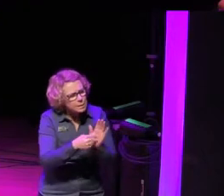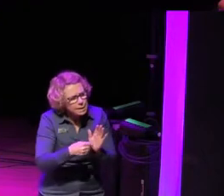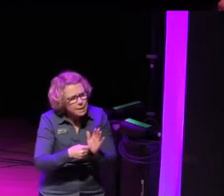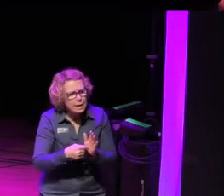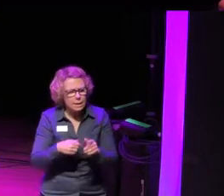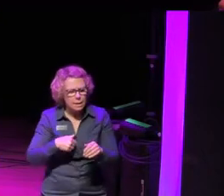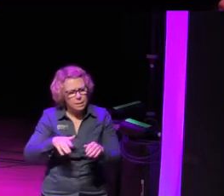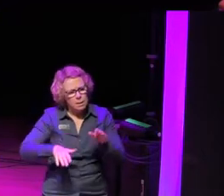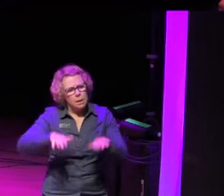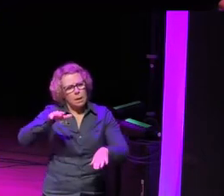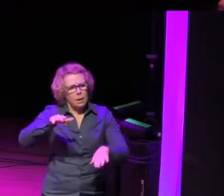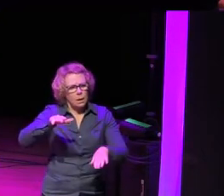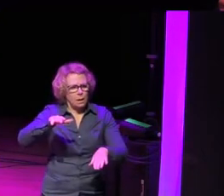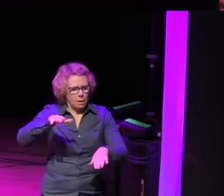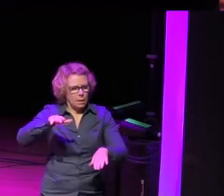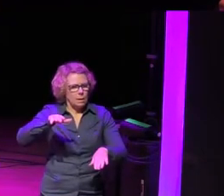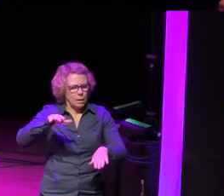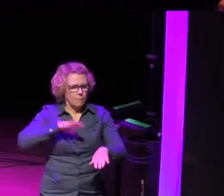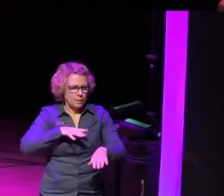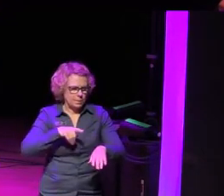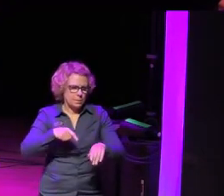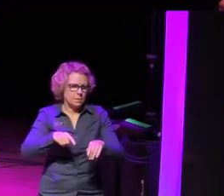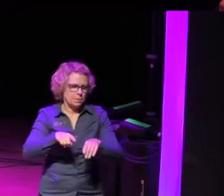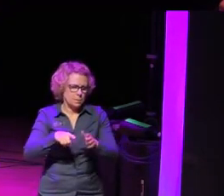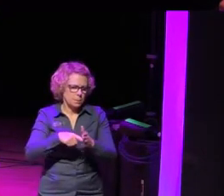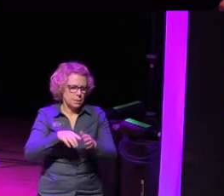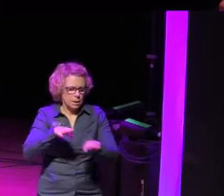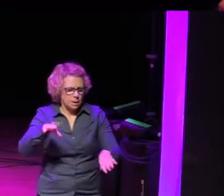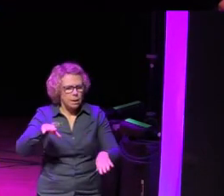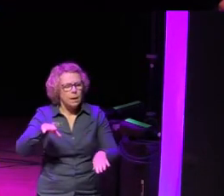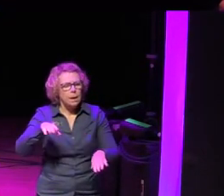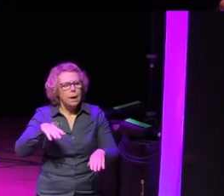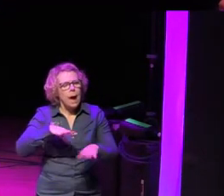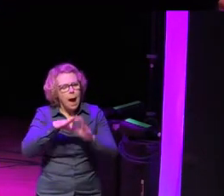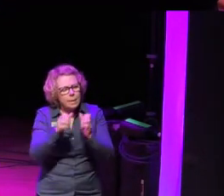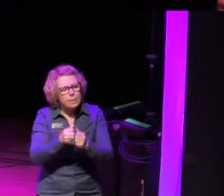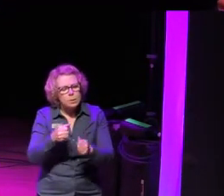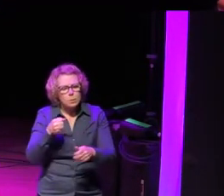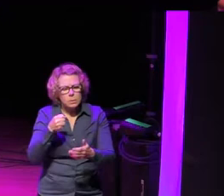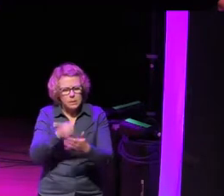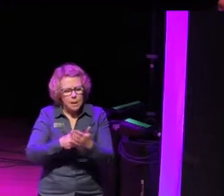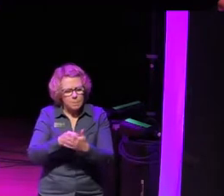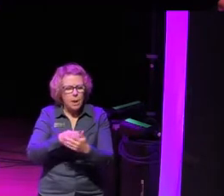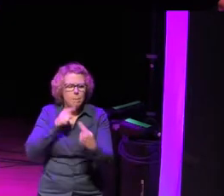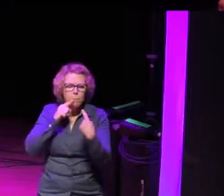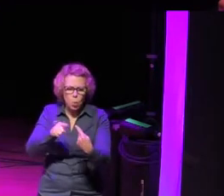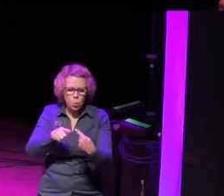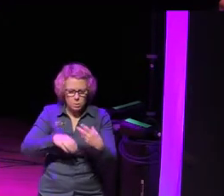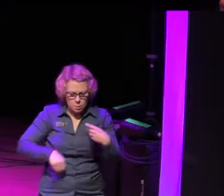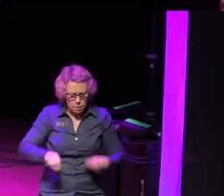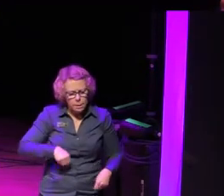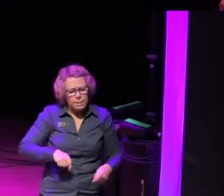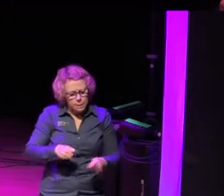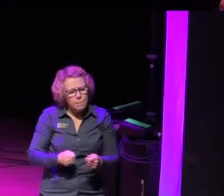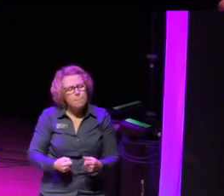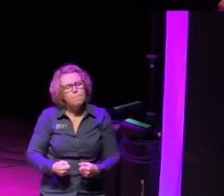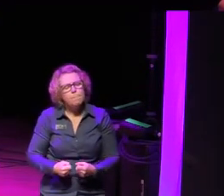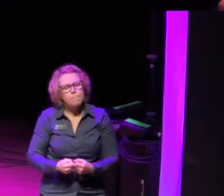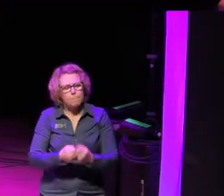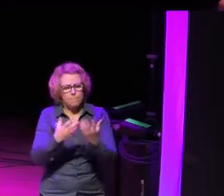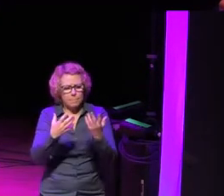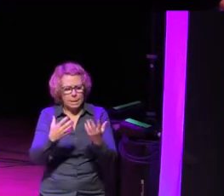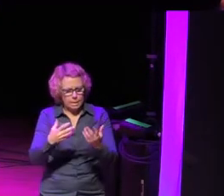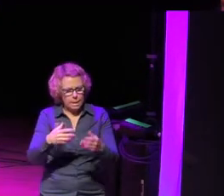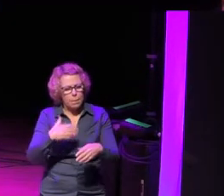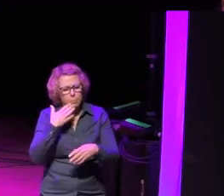with less resources. So anything to fight corruption is actually building good governance. And this is a challenge. A